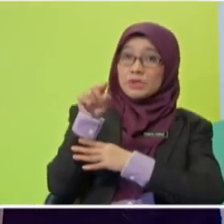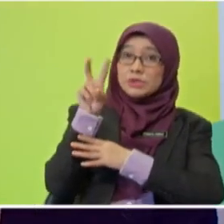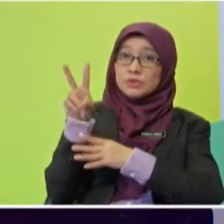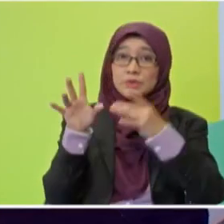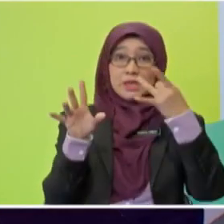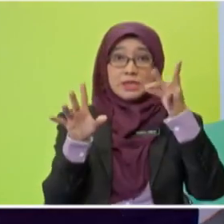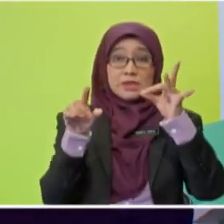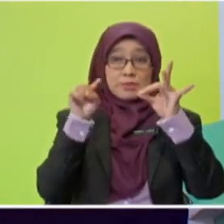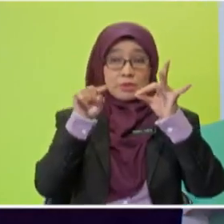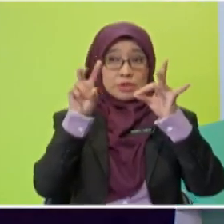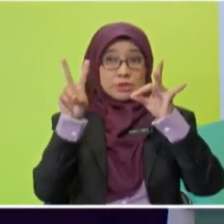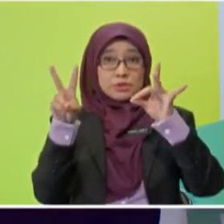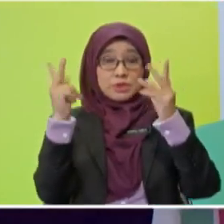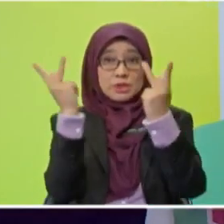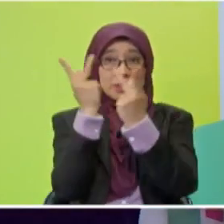0.2, and then we have